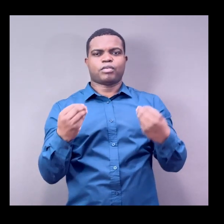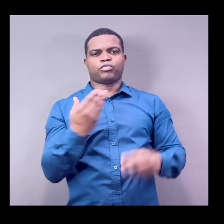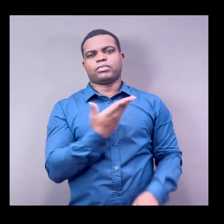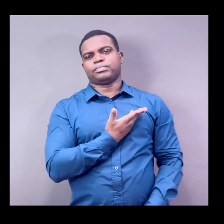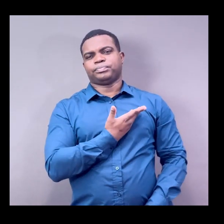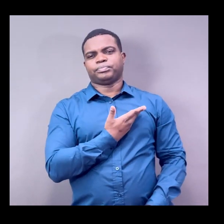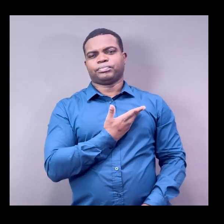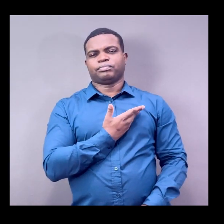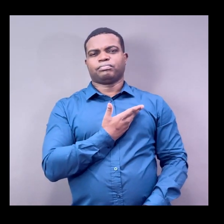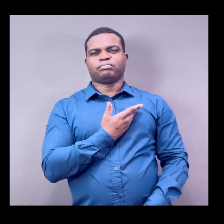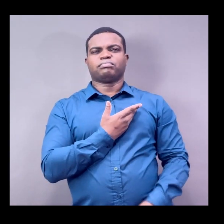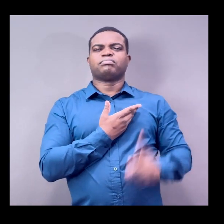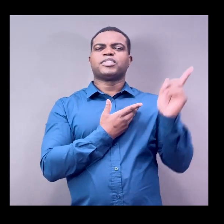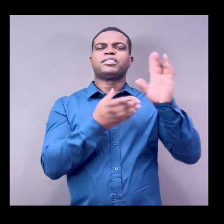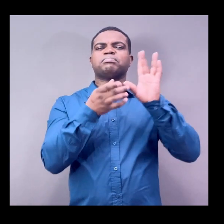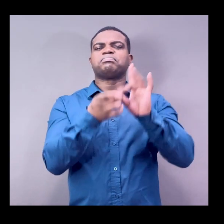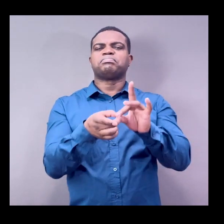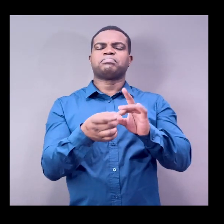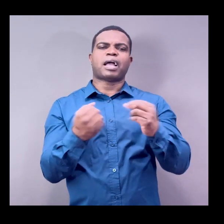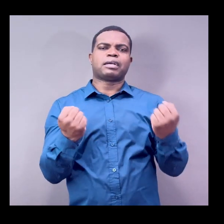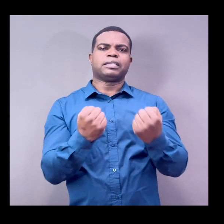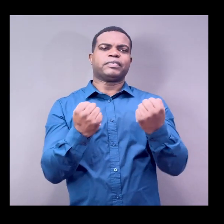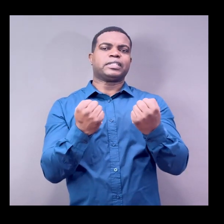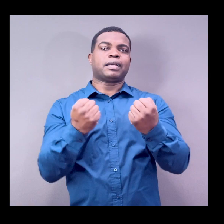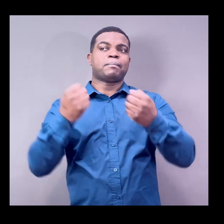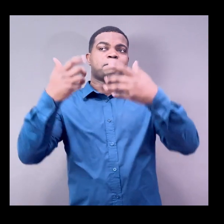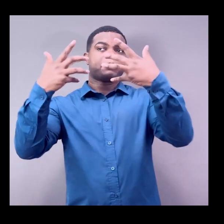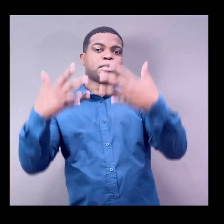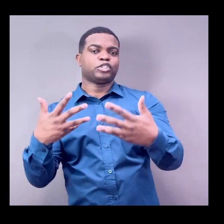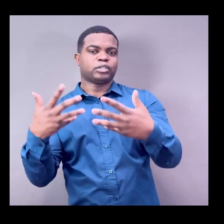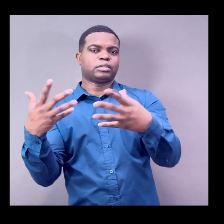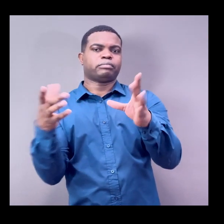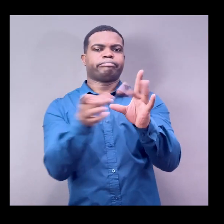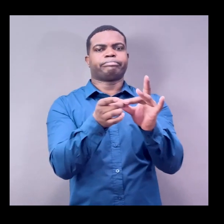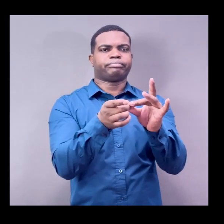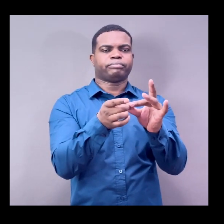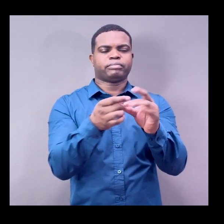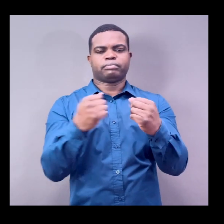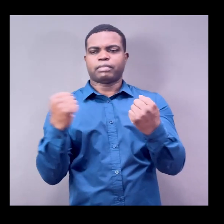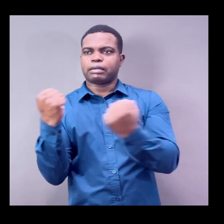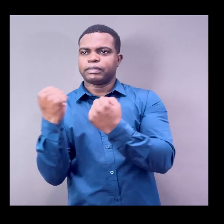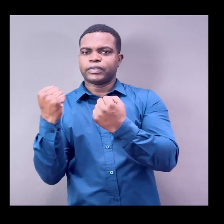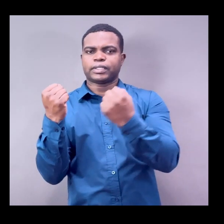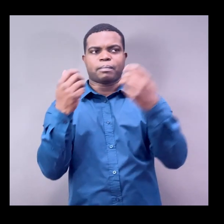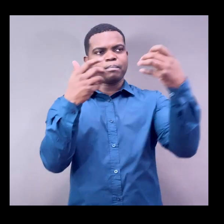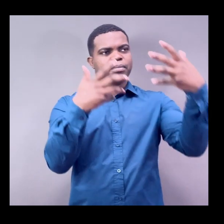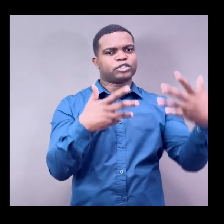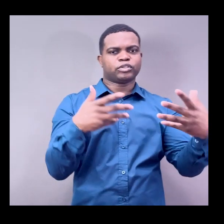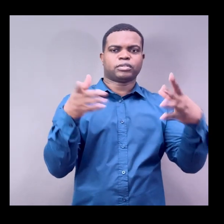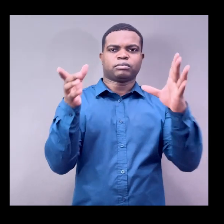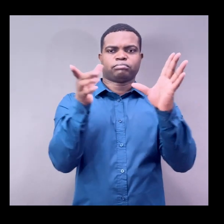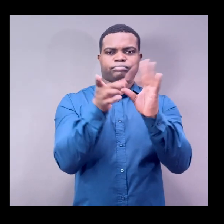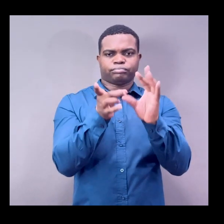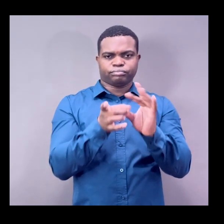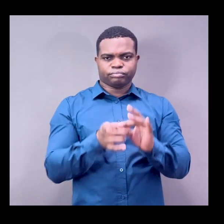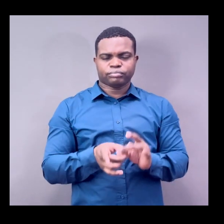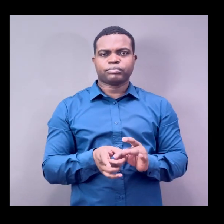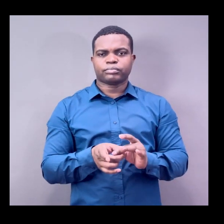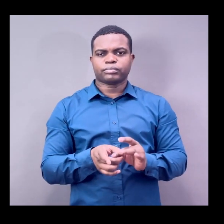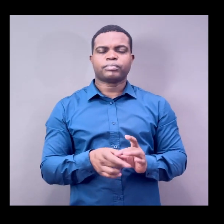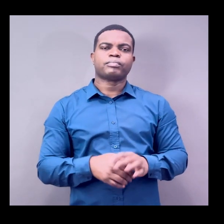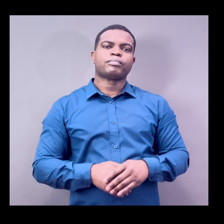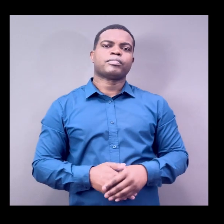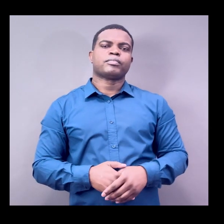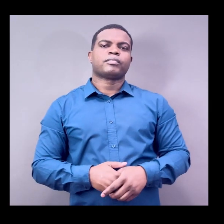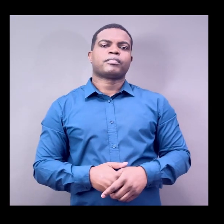So this is an activity-based budgeting. So each of your activities, each of the things you